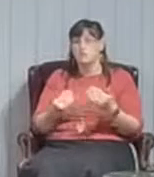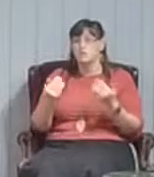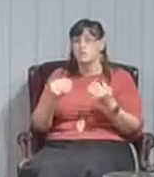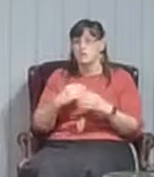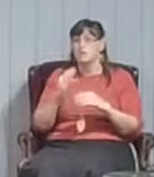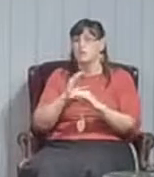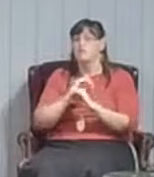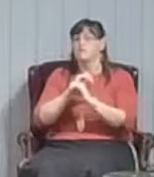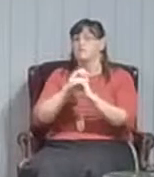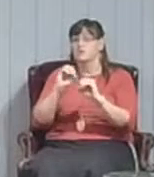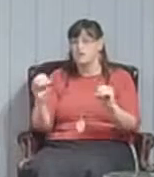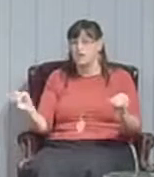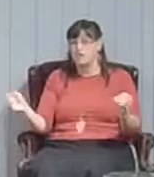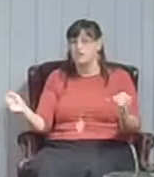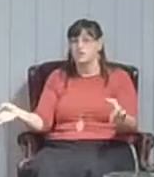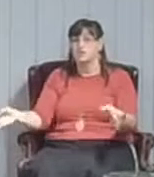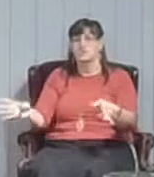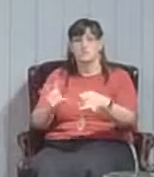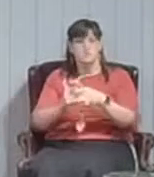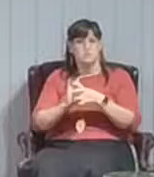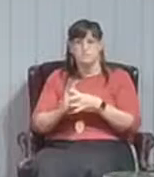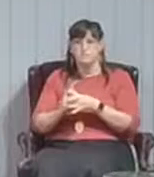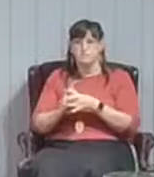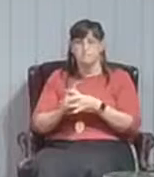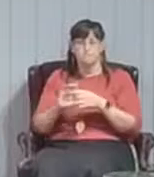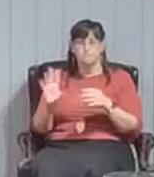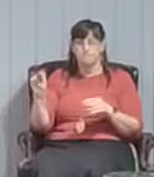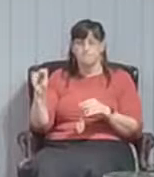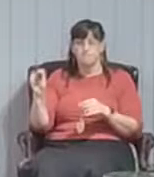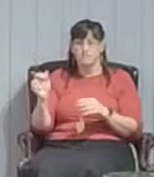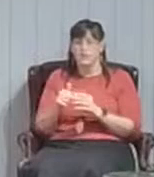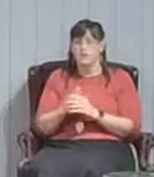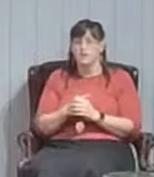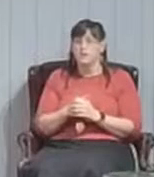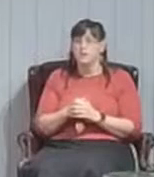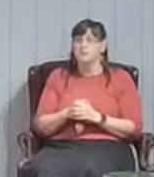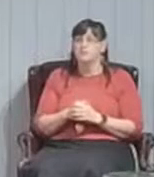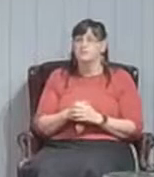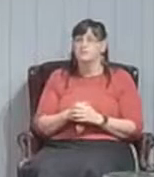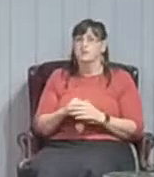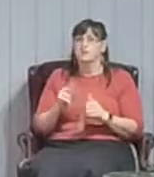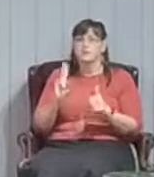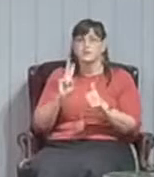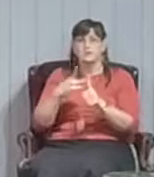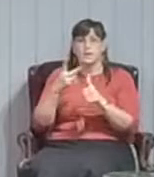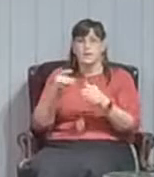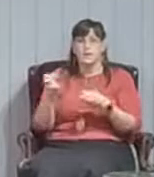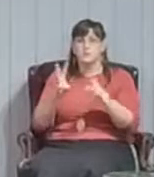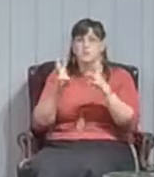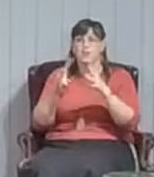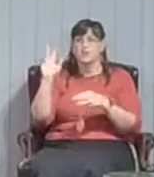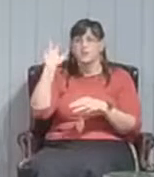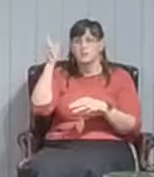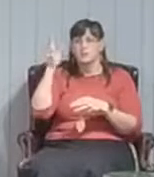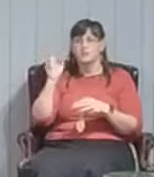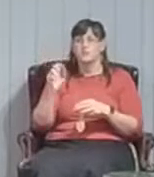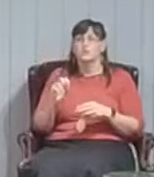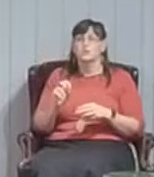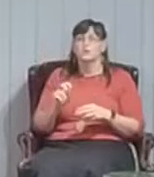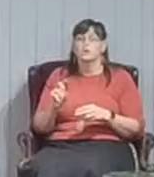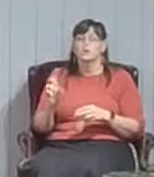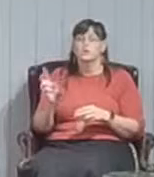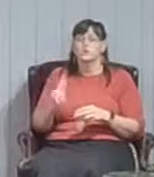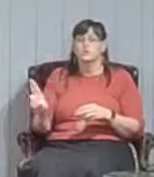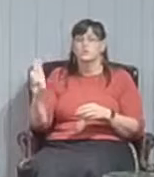with the compromise. The second device that I see in this passage is the devil's device of conflict. Look at verse